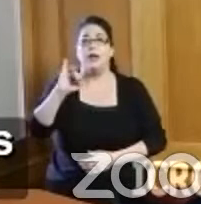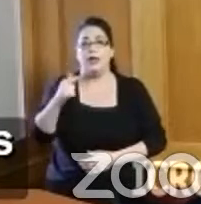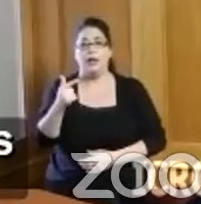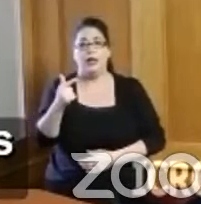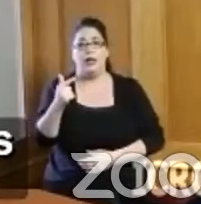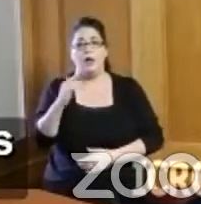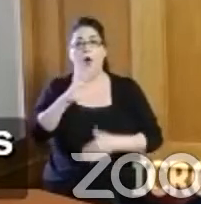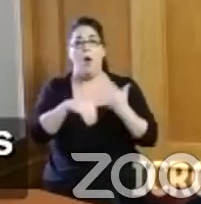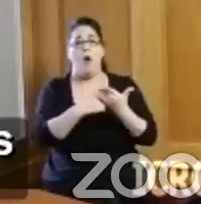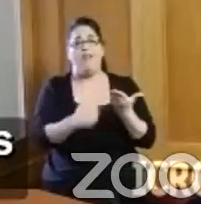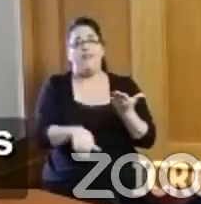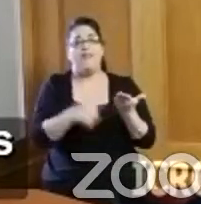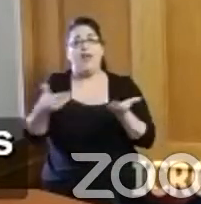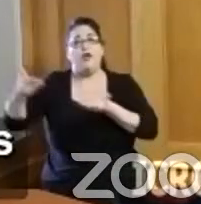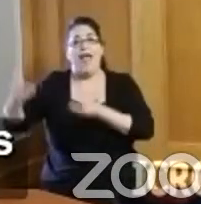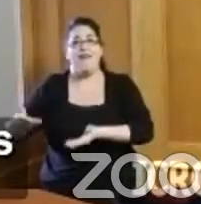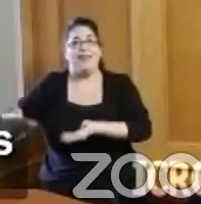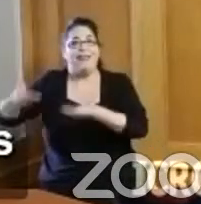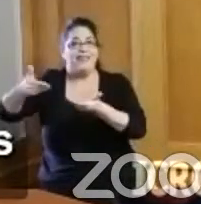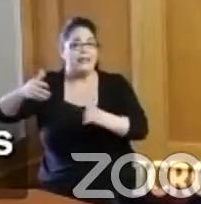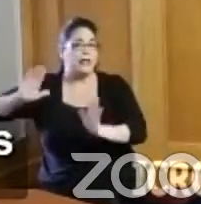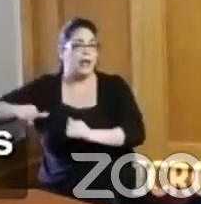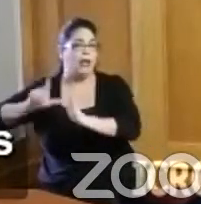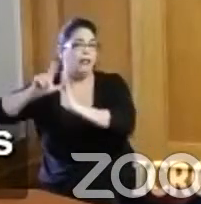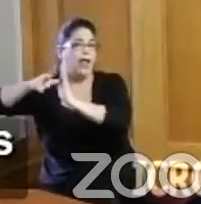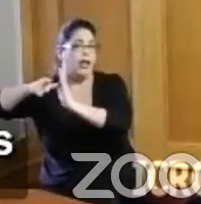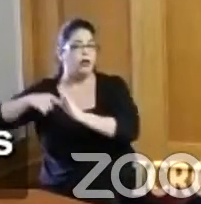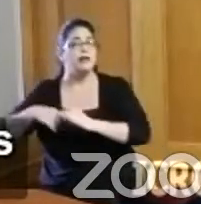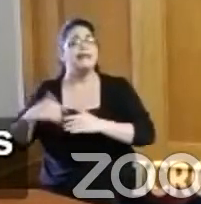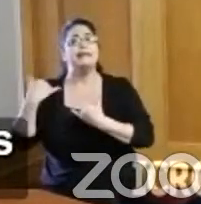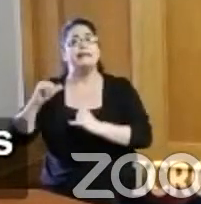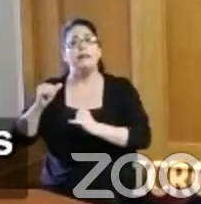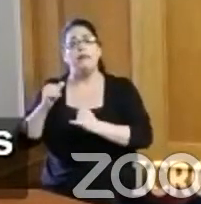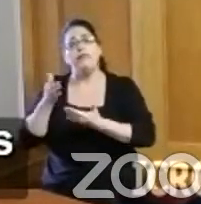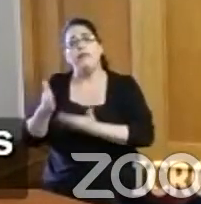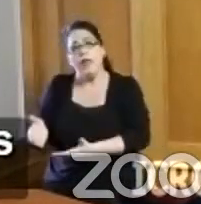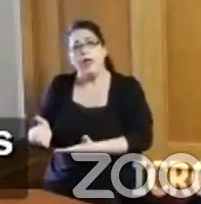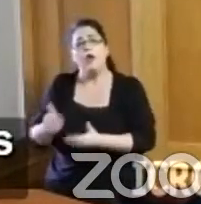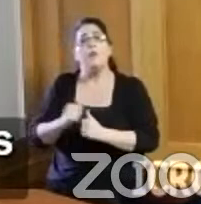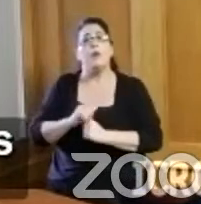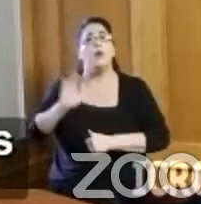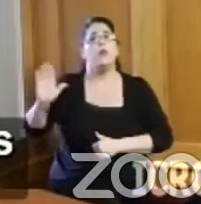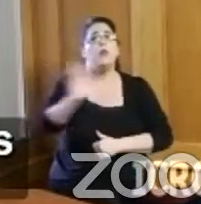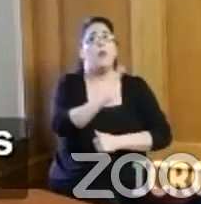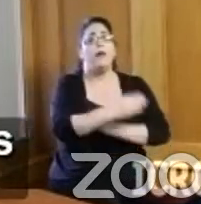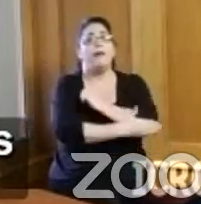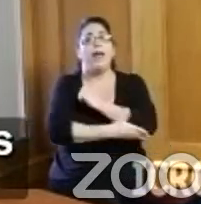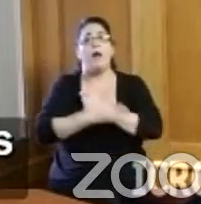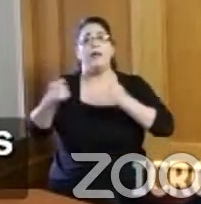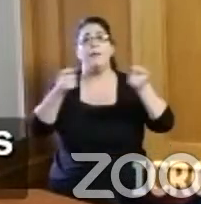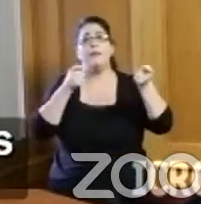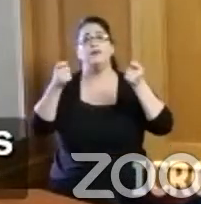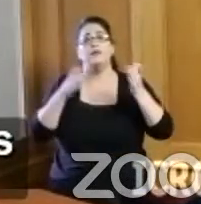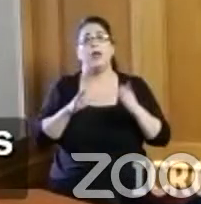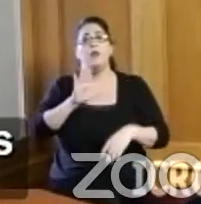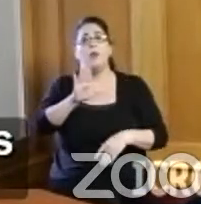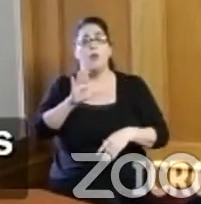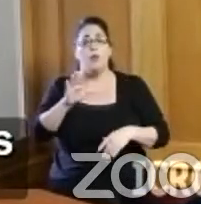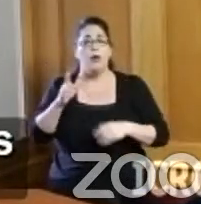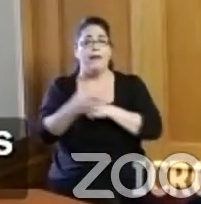other heavy lifting is still in front of us. But it will be guided by your county administration, your county